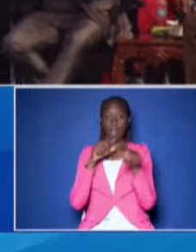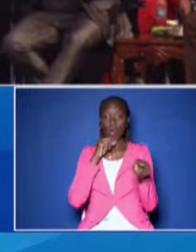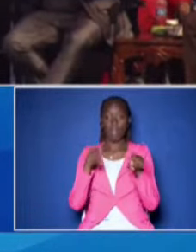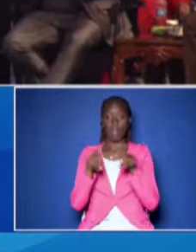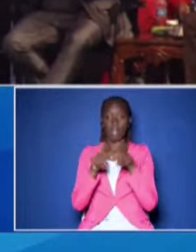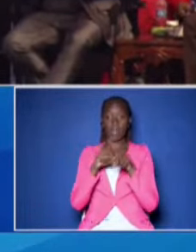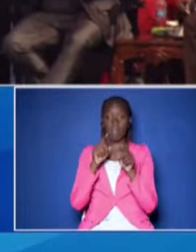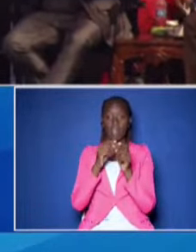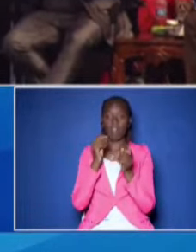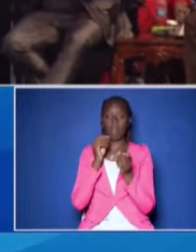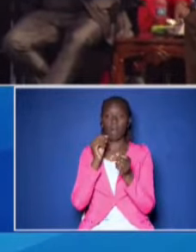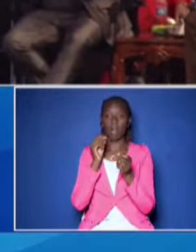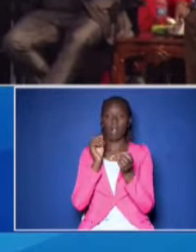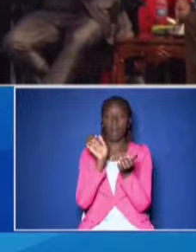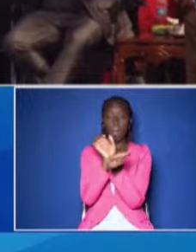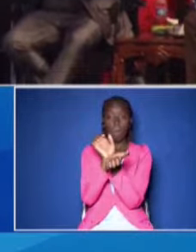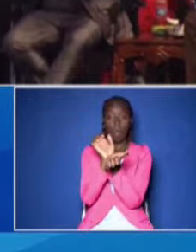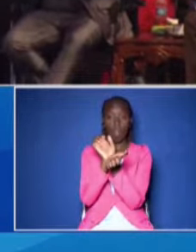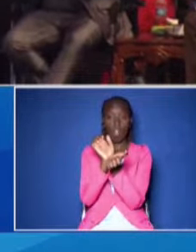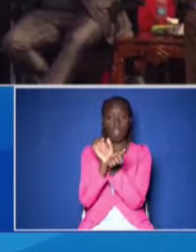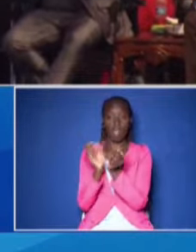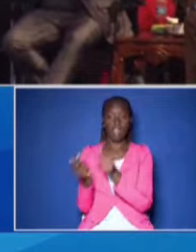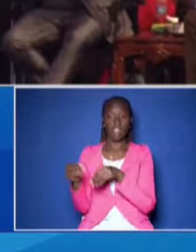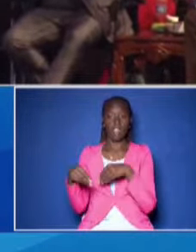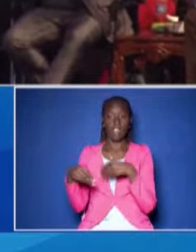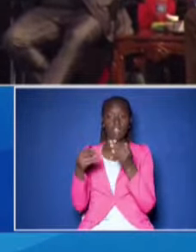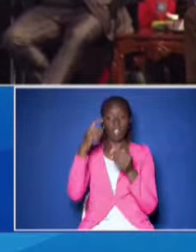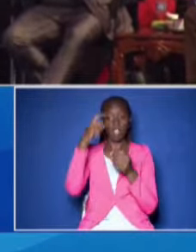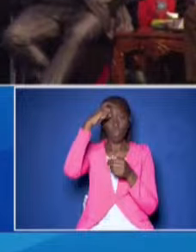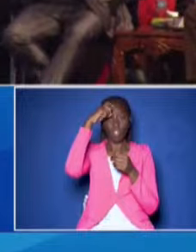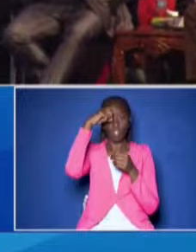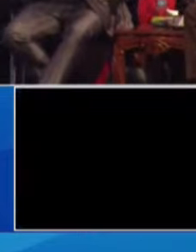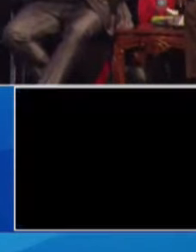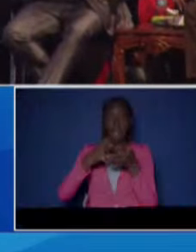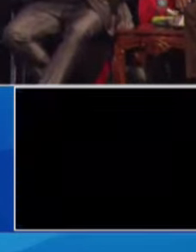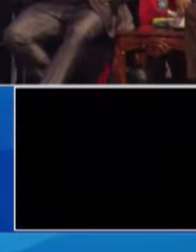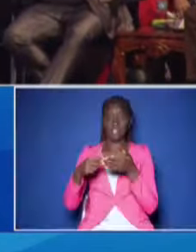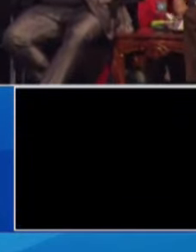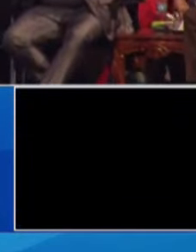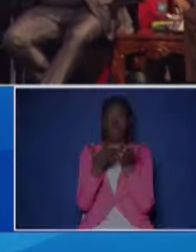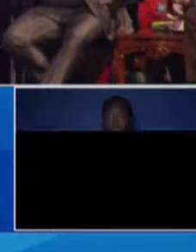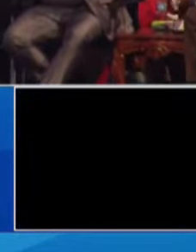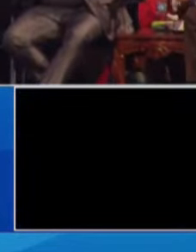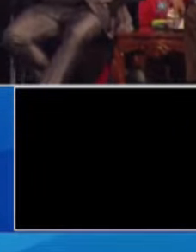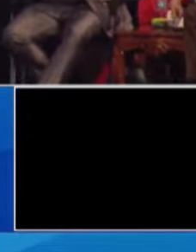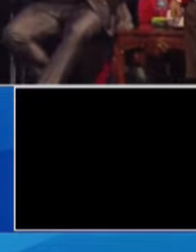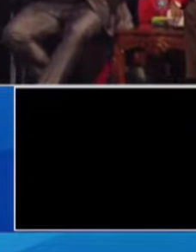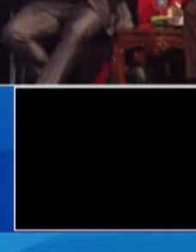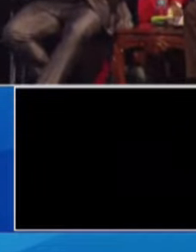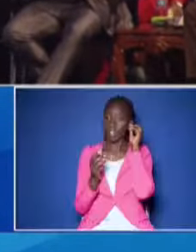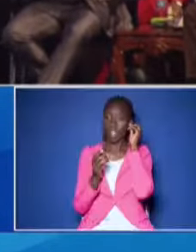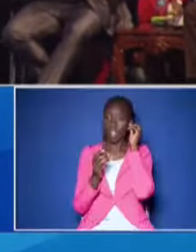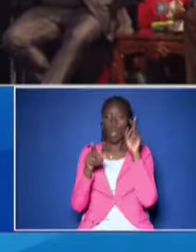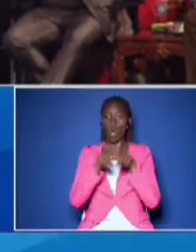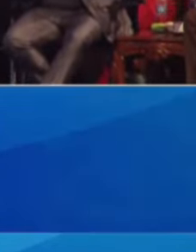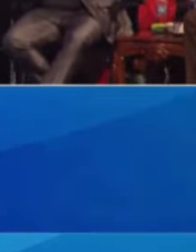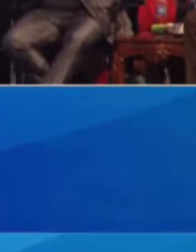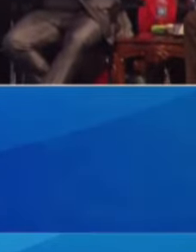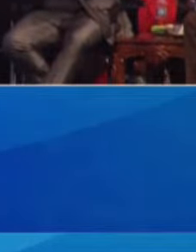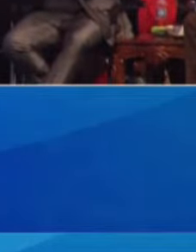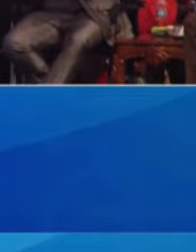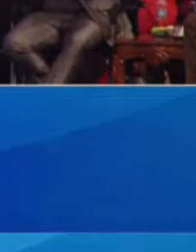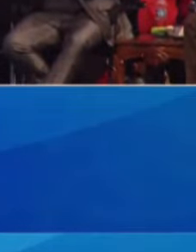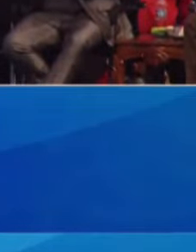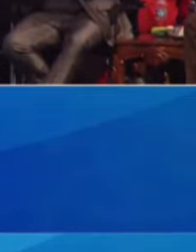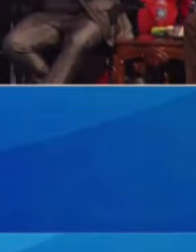Paul also according to the wisdom given unto him hath written unto you as also in all his